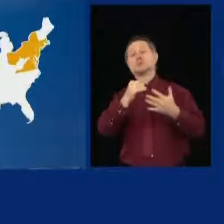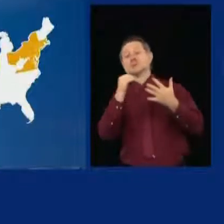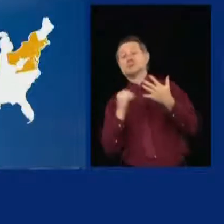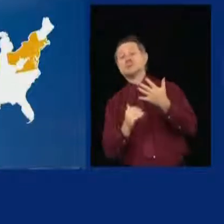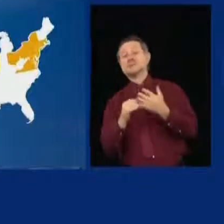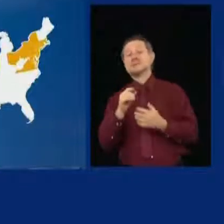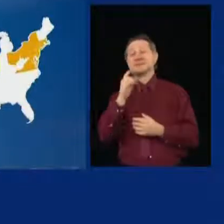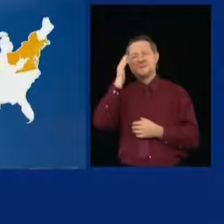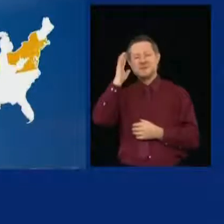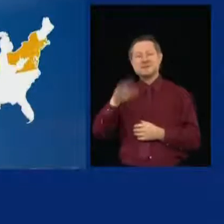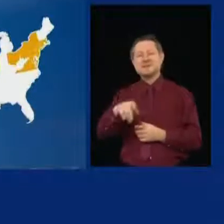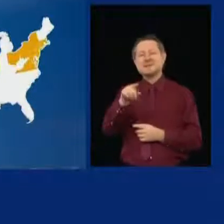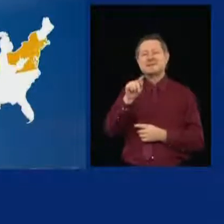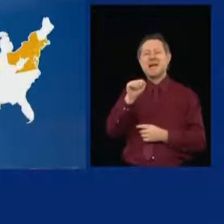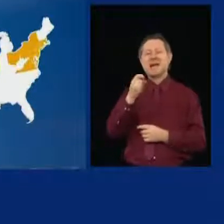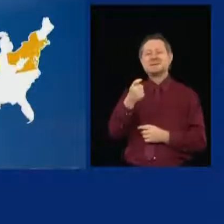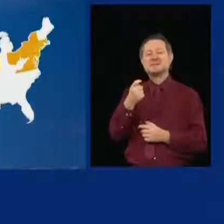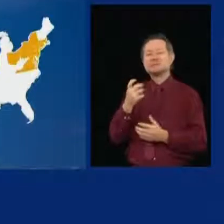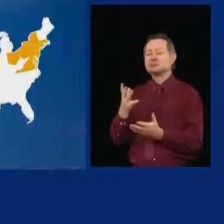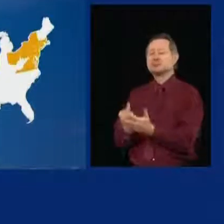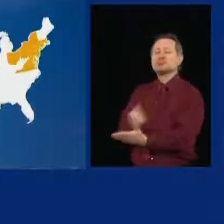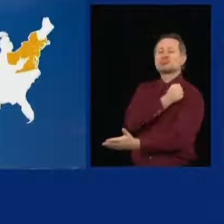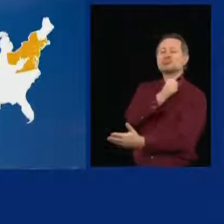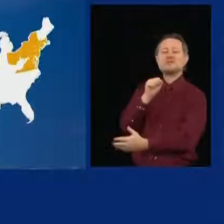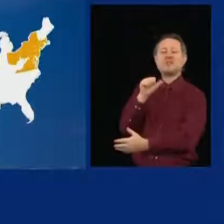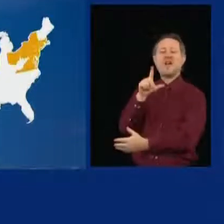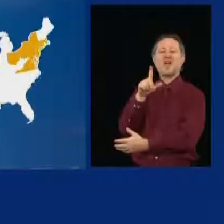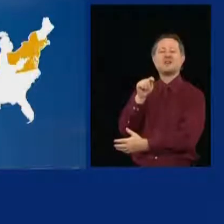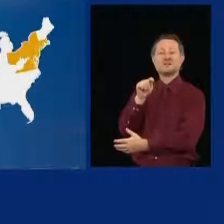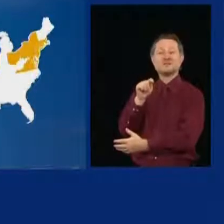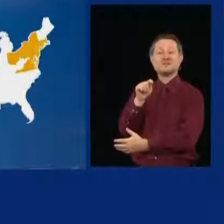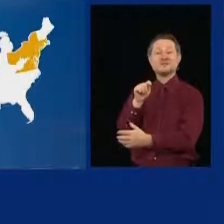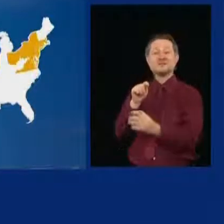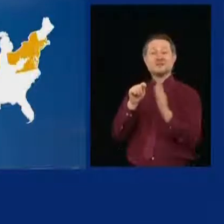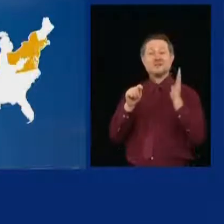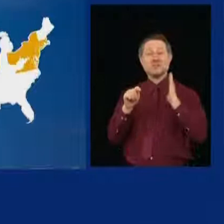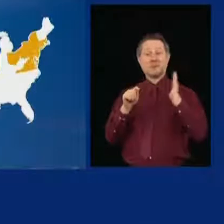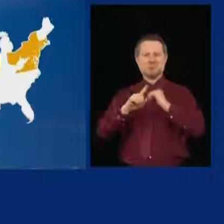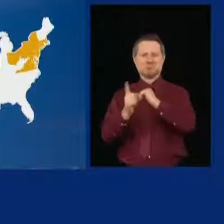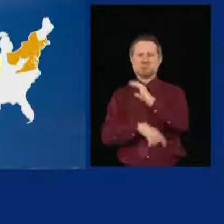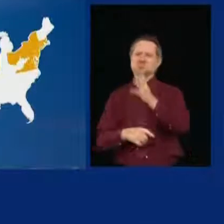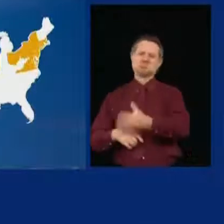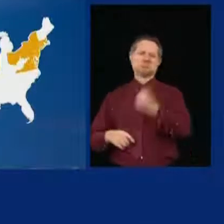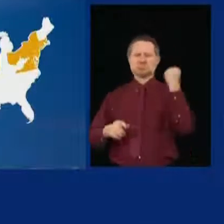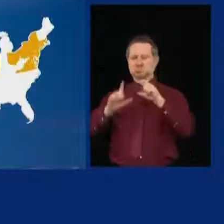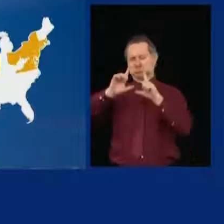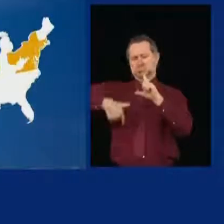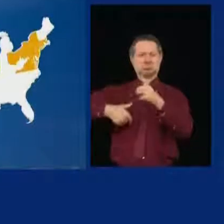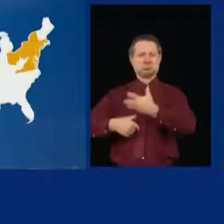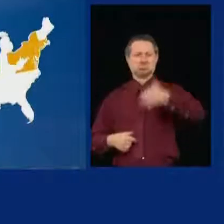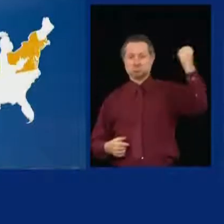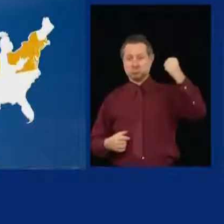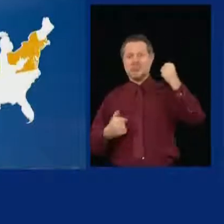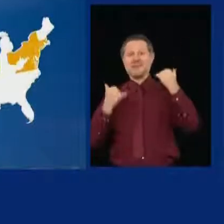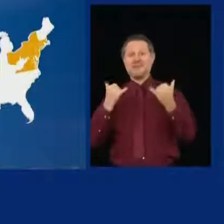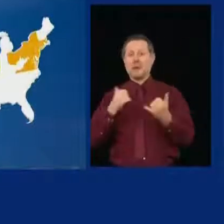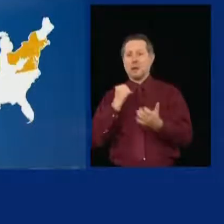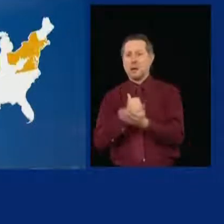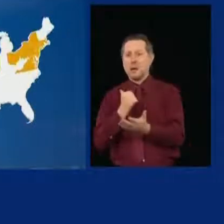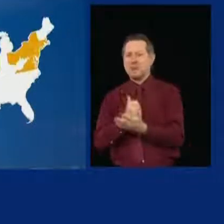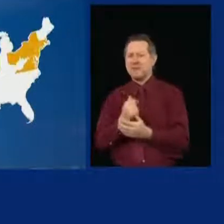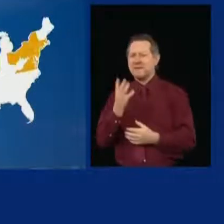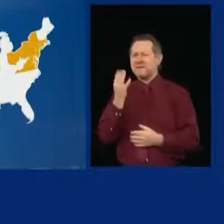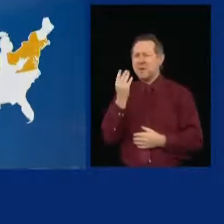SALT tax penalty to the state of New York, $14 billion.